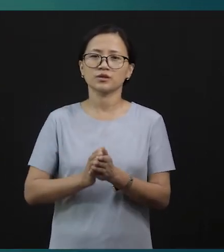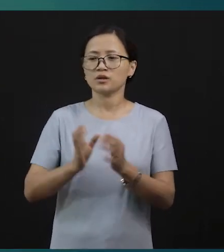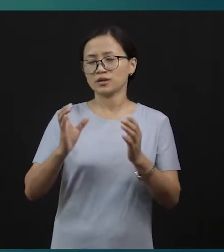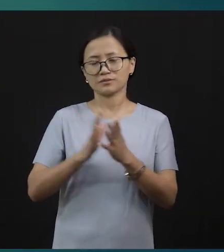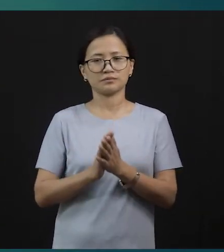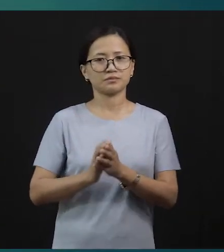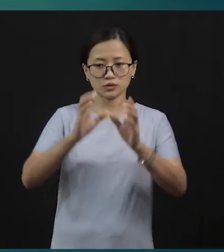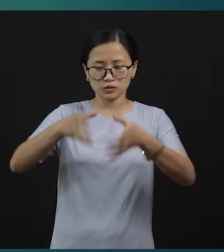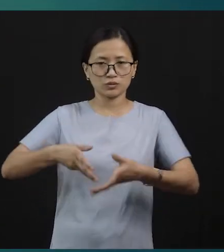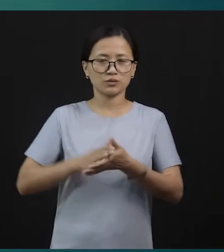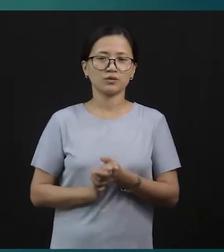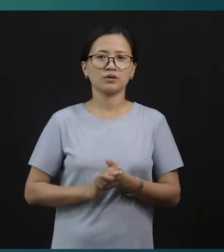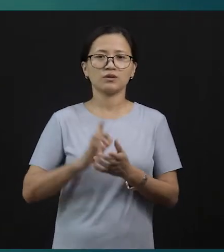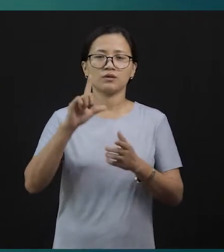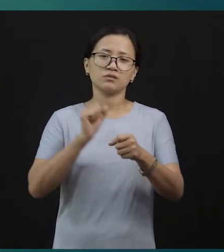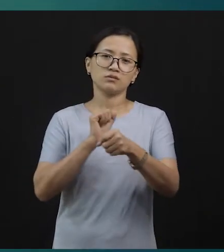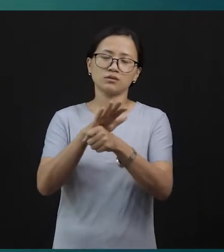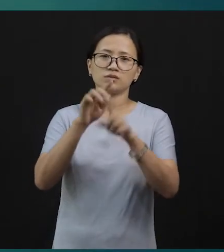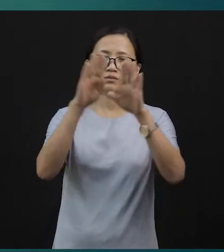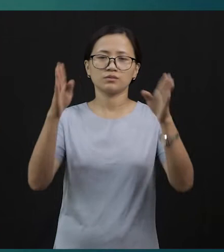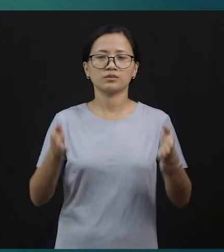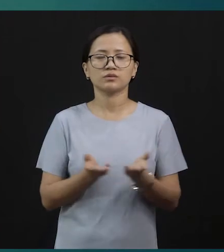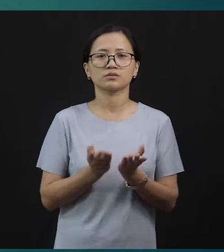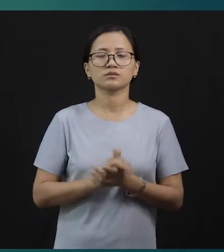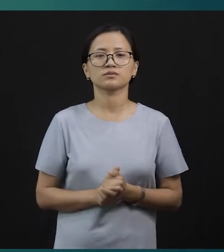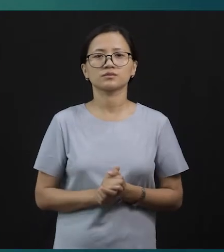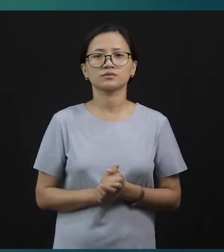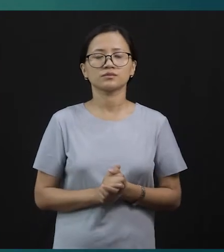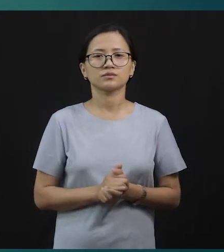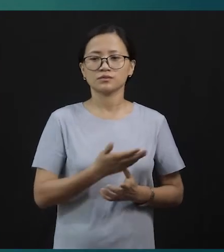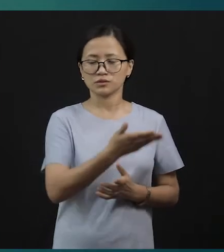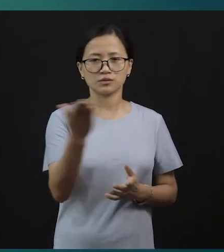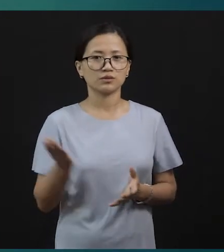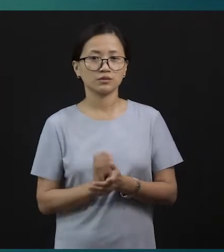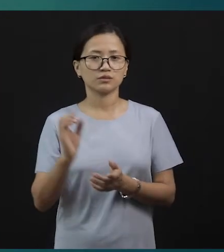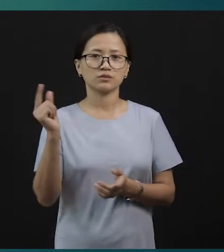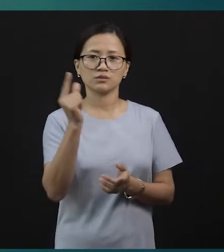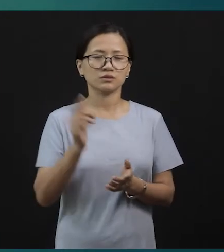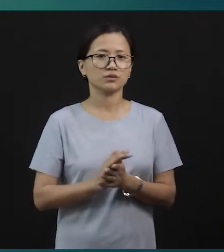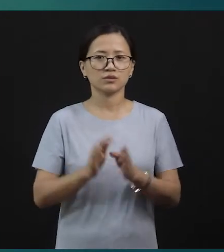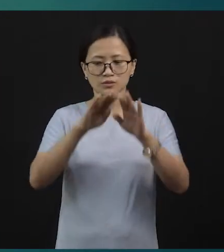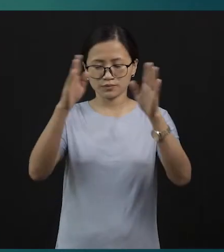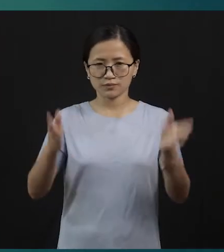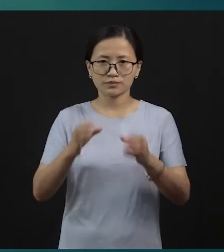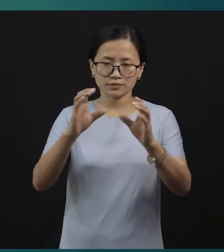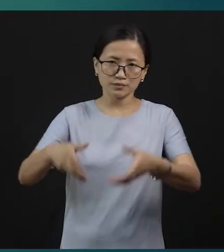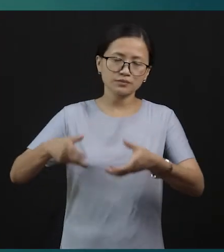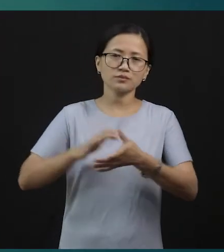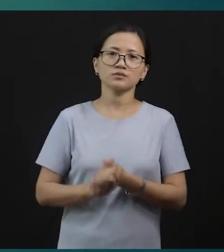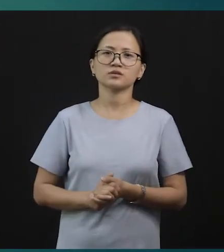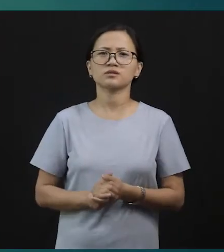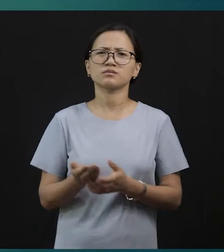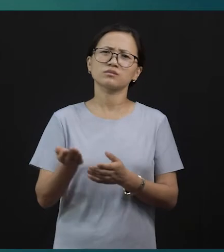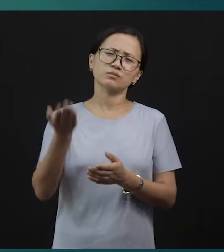letterbox. So they found how important it is to have a letterbox, so they use that shoe as a letterbox, not like the modern day